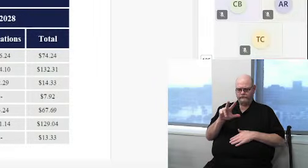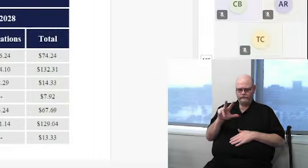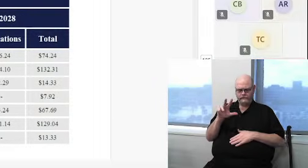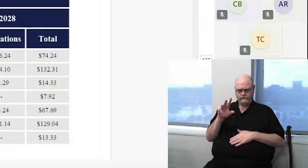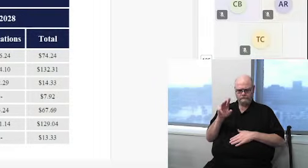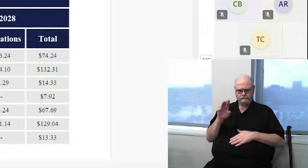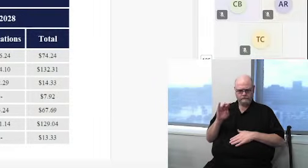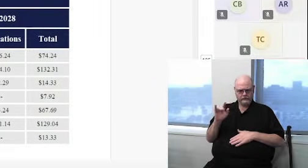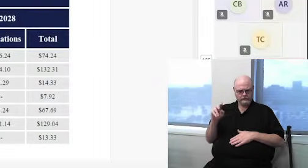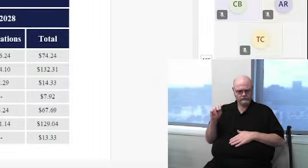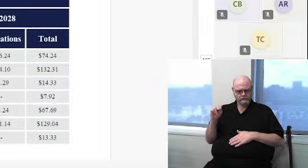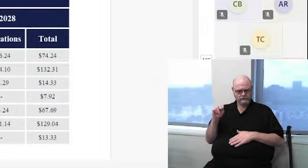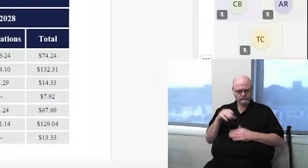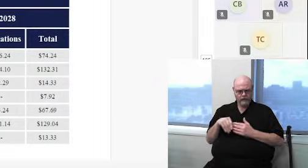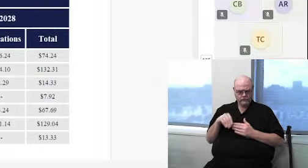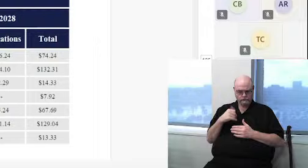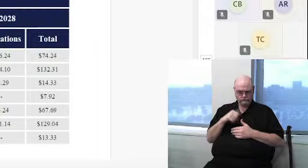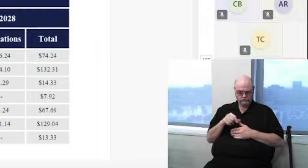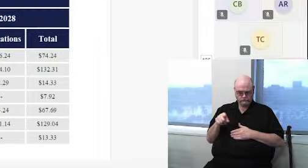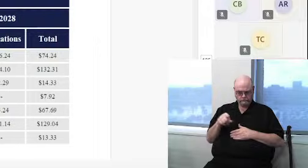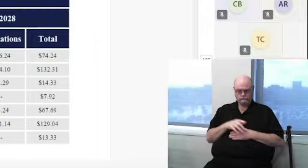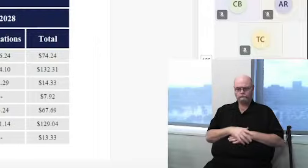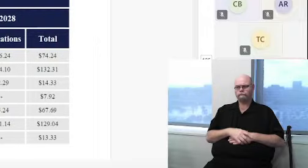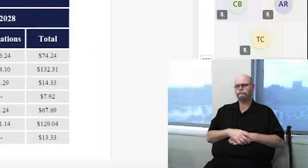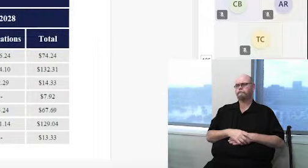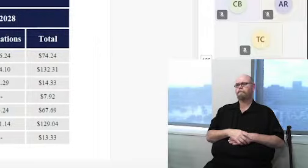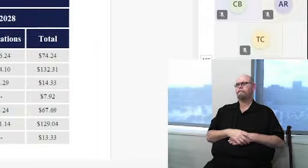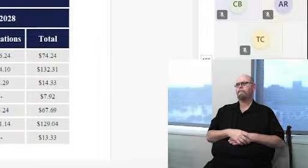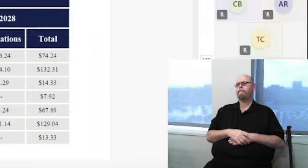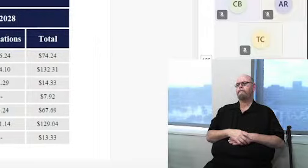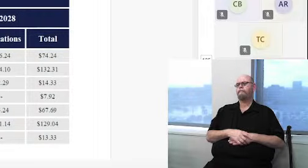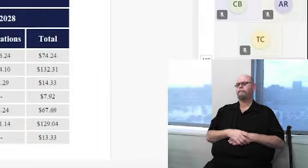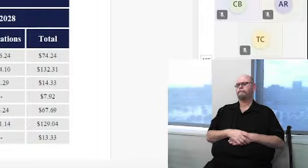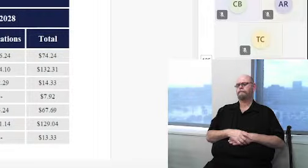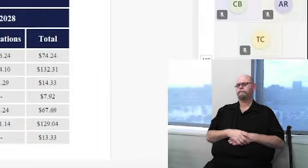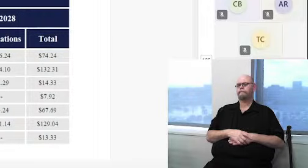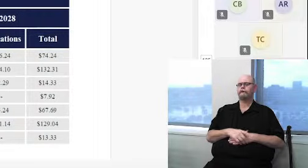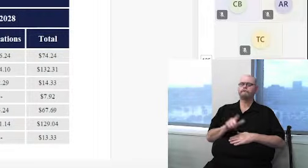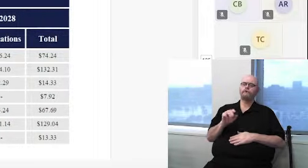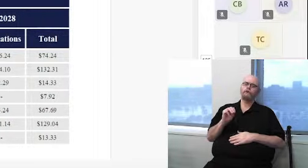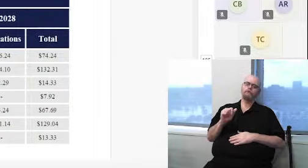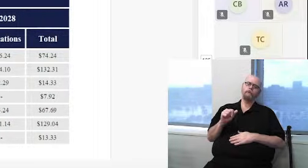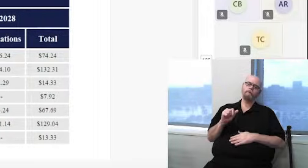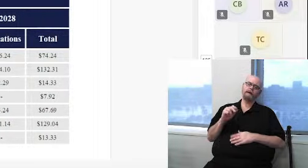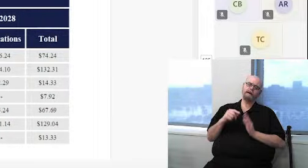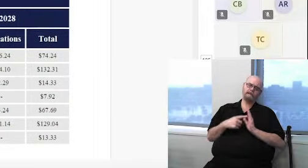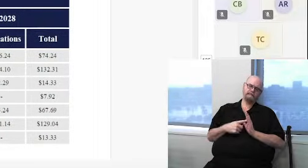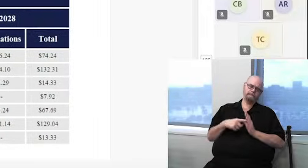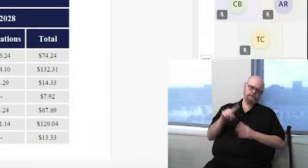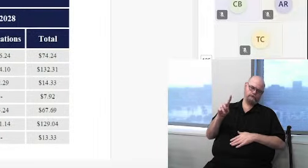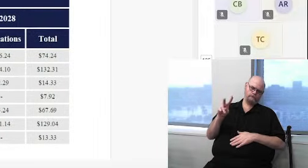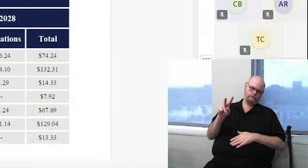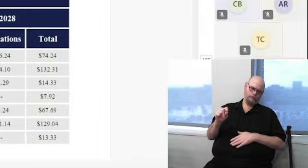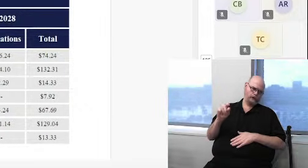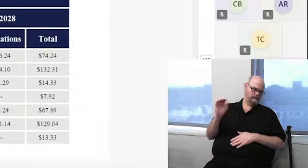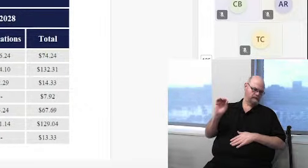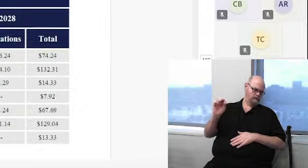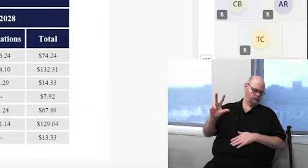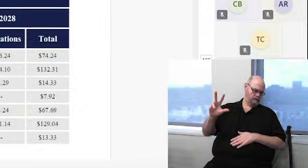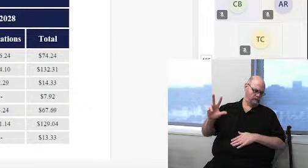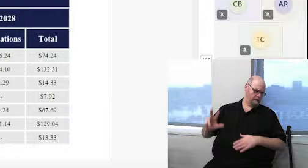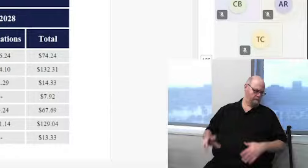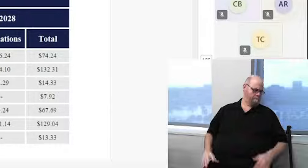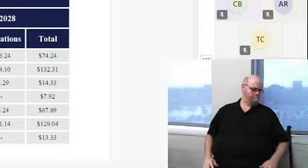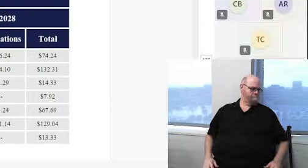was around $3 million. Do you recall that? I recall that, yes. Okay, so could we go to LUMA Exhibit